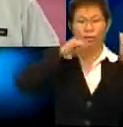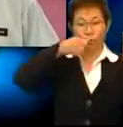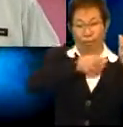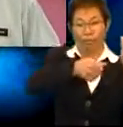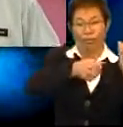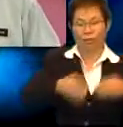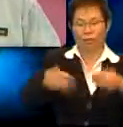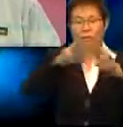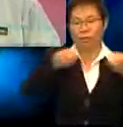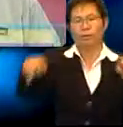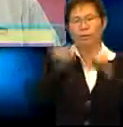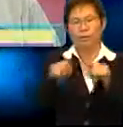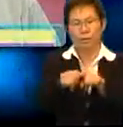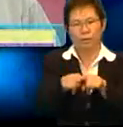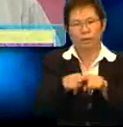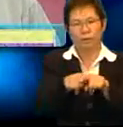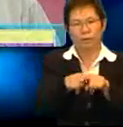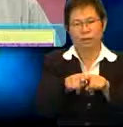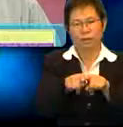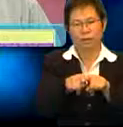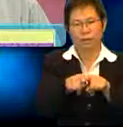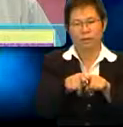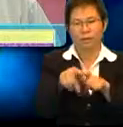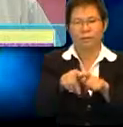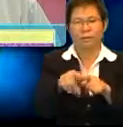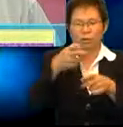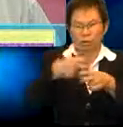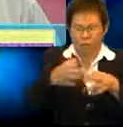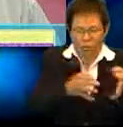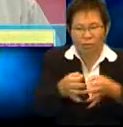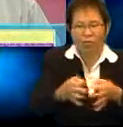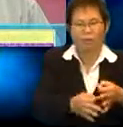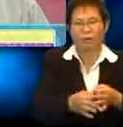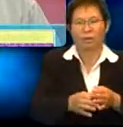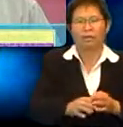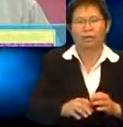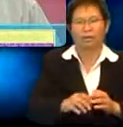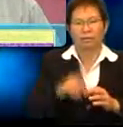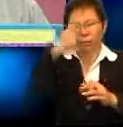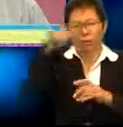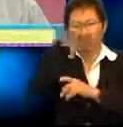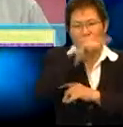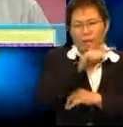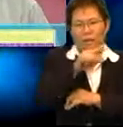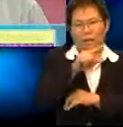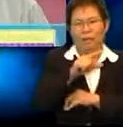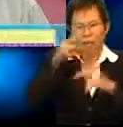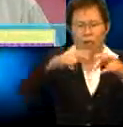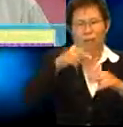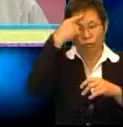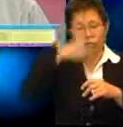Instructions given to pupils may be seen as ill-defined, but they set the stage for critical